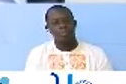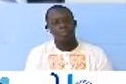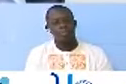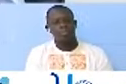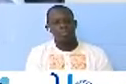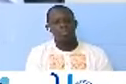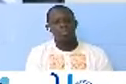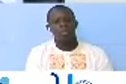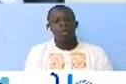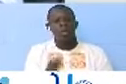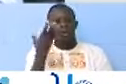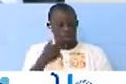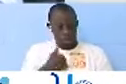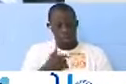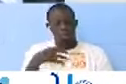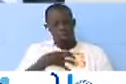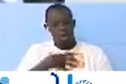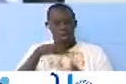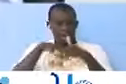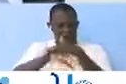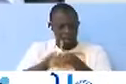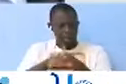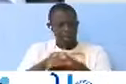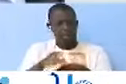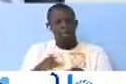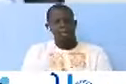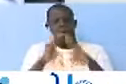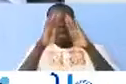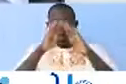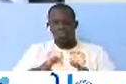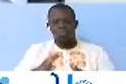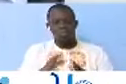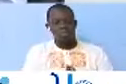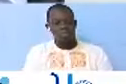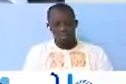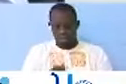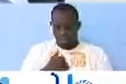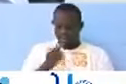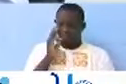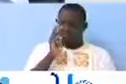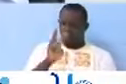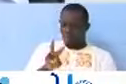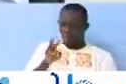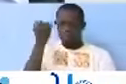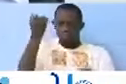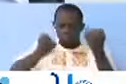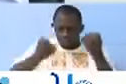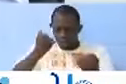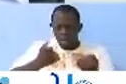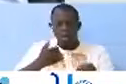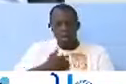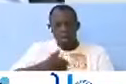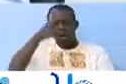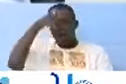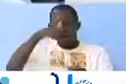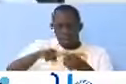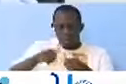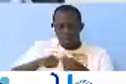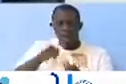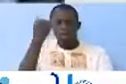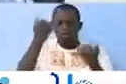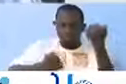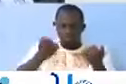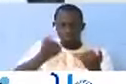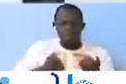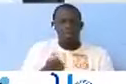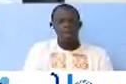Medun kan. When I was entering, ngaje ngamro sute. I saw the vehicle and I recognized the vehicle. Ngaje mudo